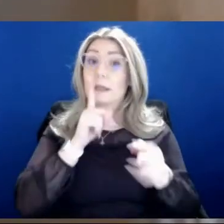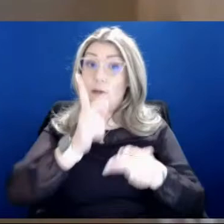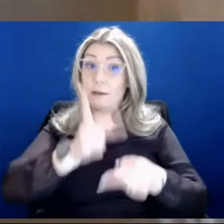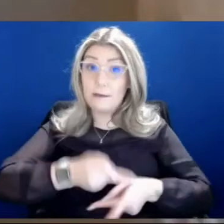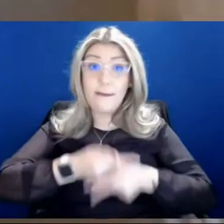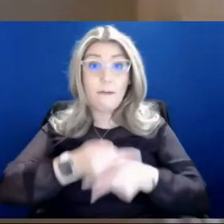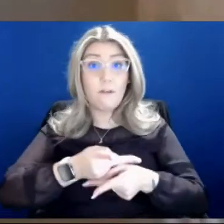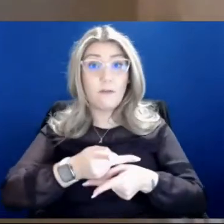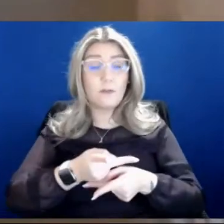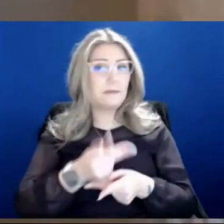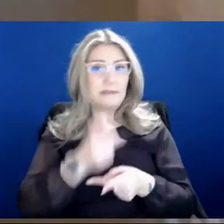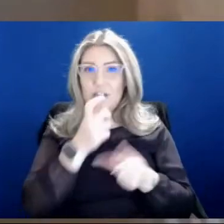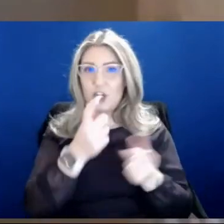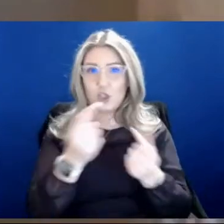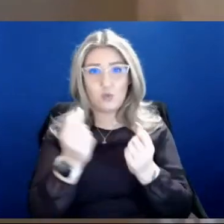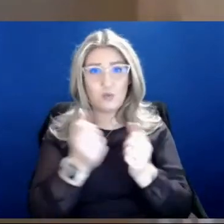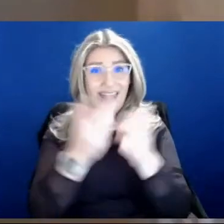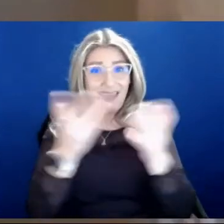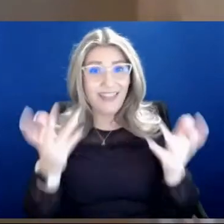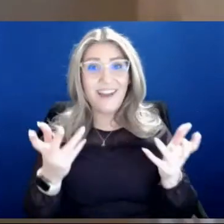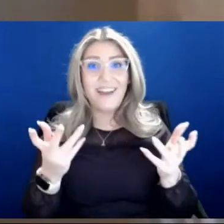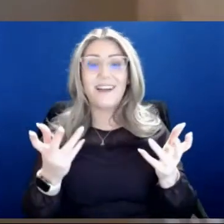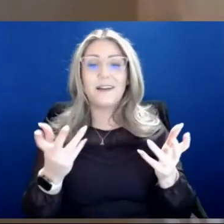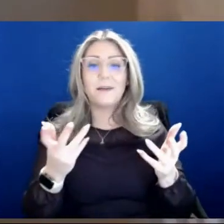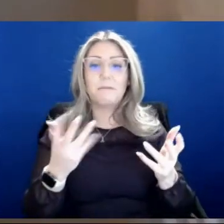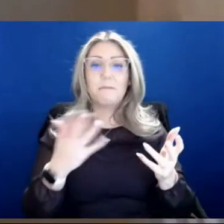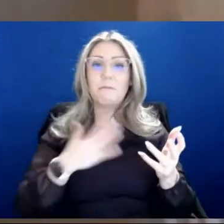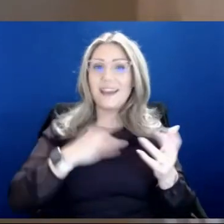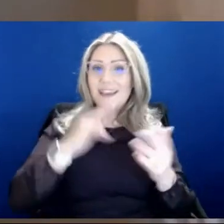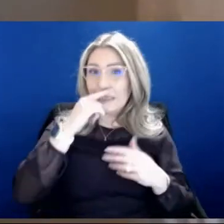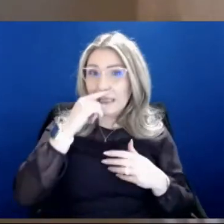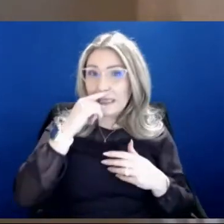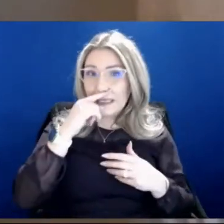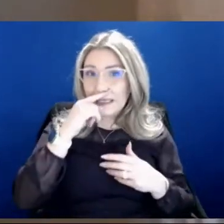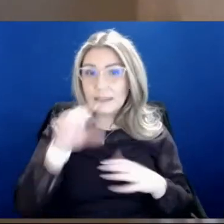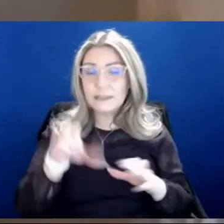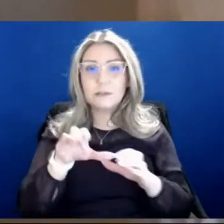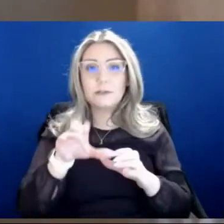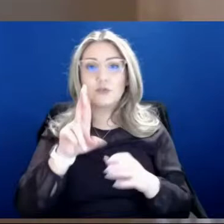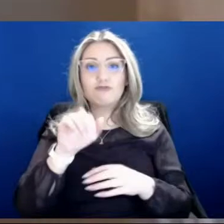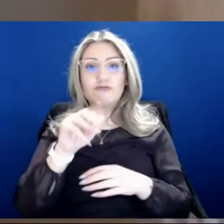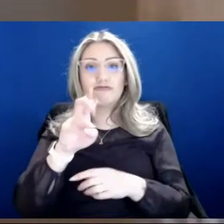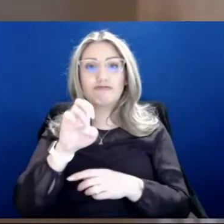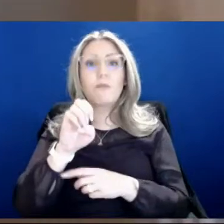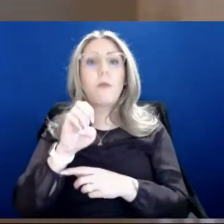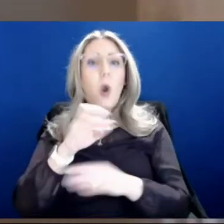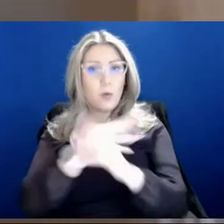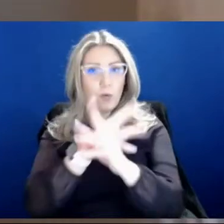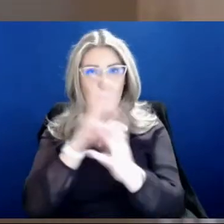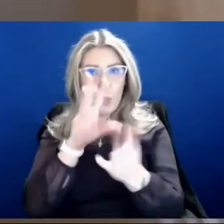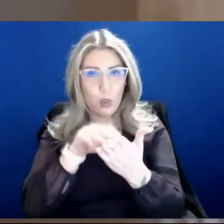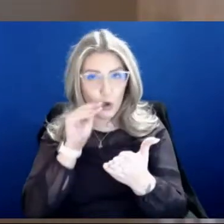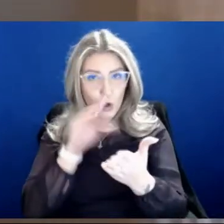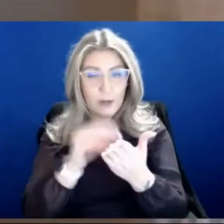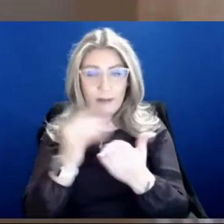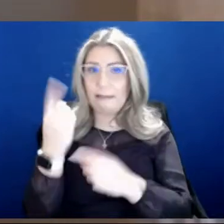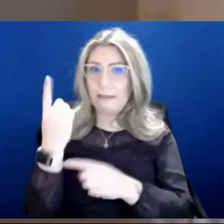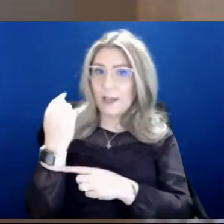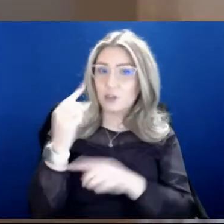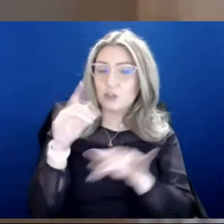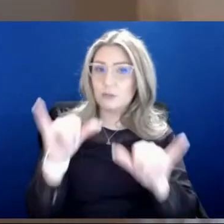We did not do much. My kids did remote learning last year. So we stayed home.